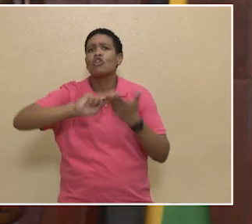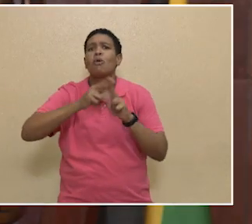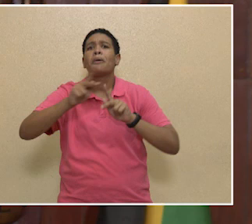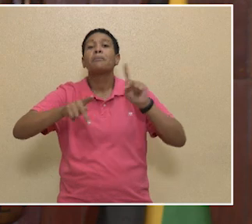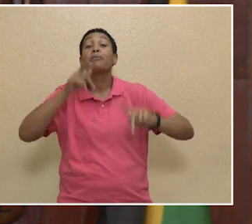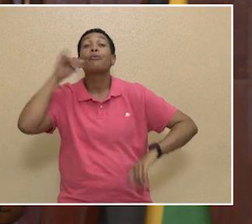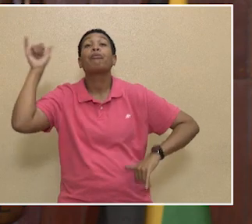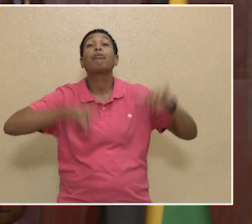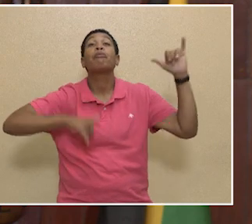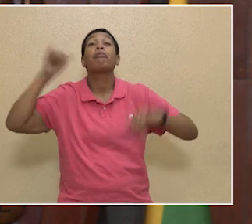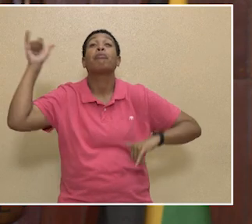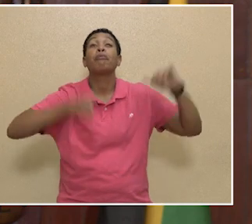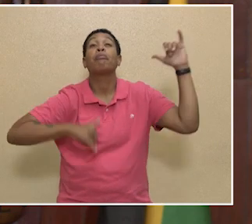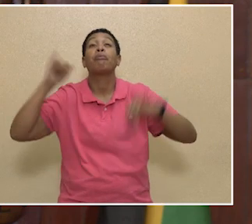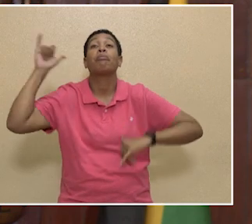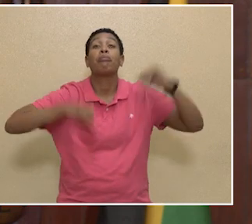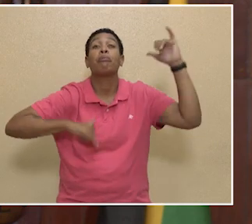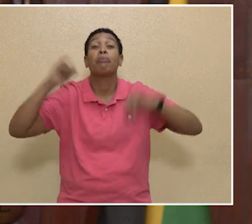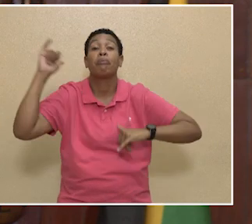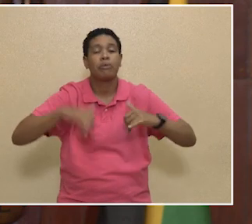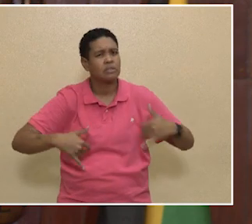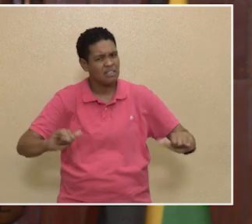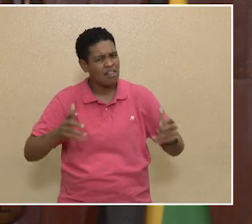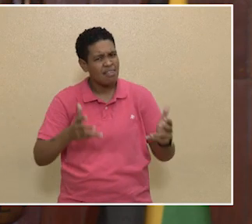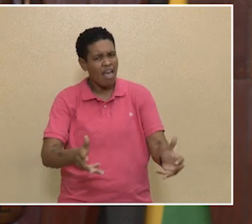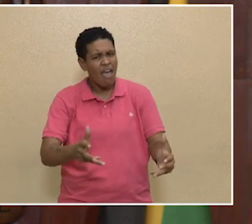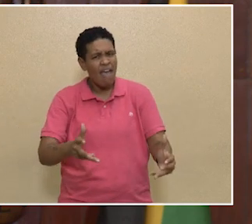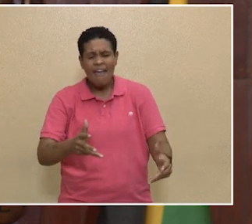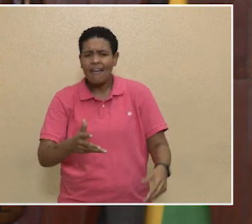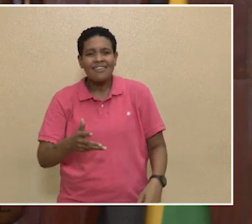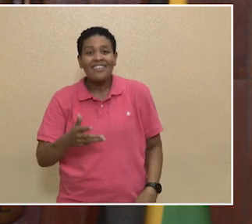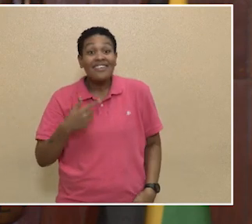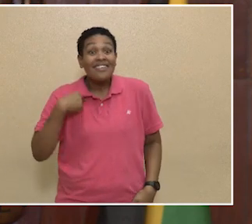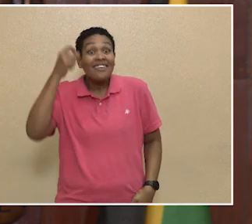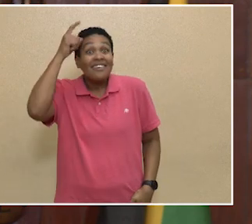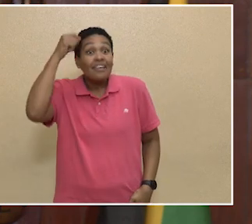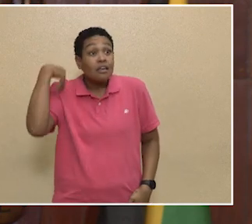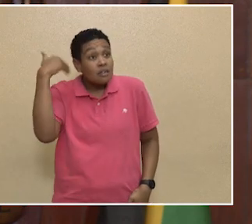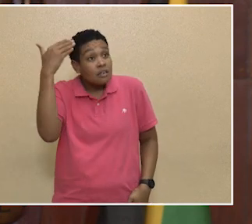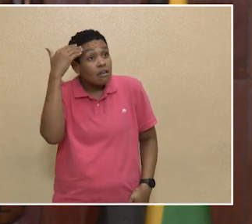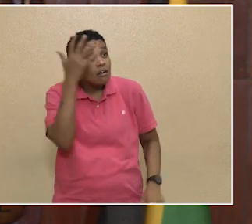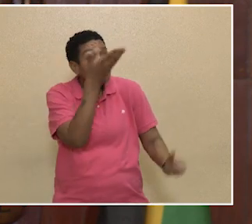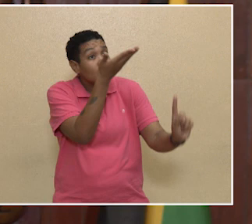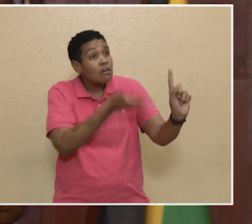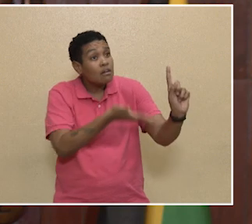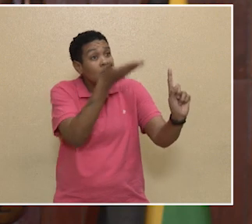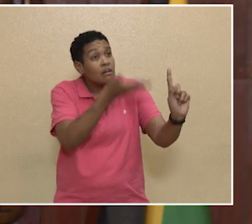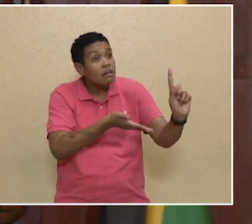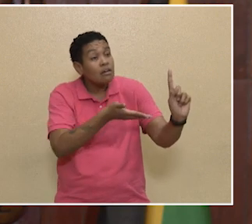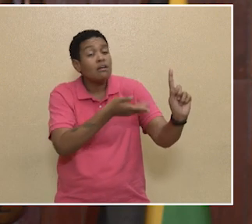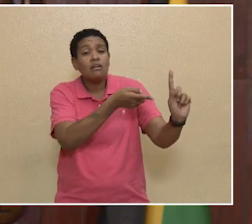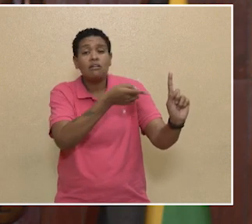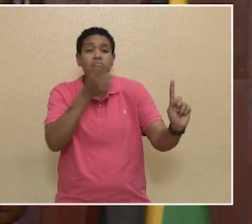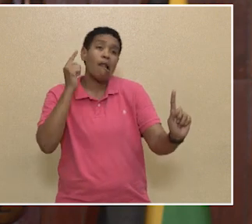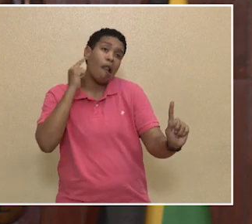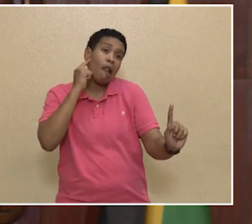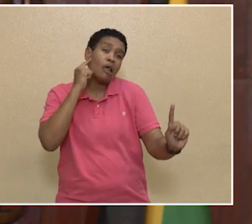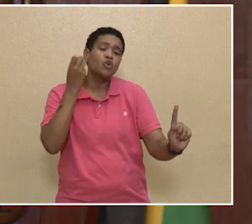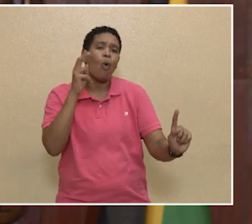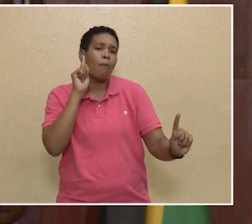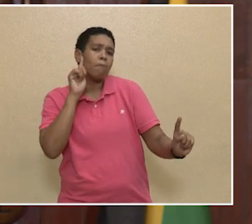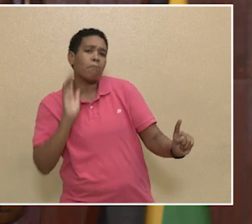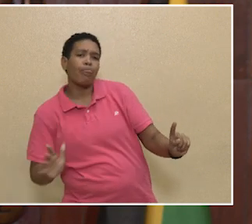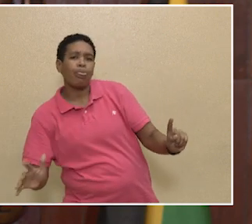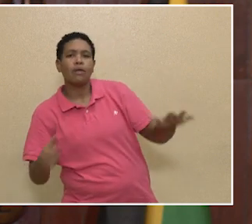who would have come into the island who we cannot say with certainty that they were faithful to the quarantine